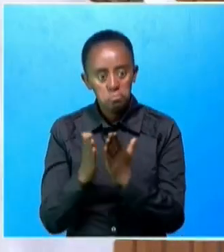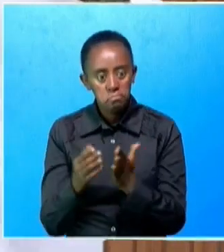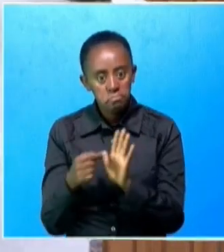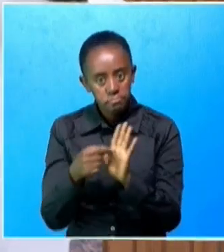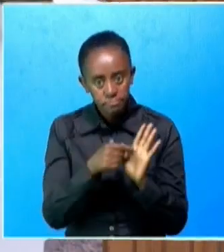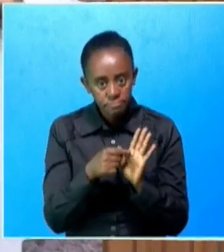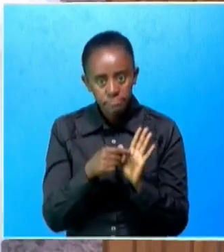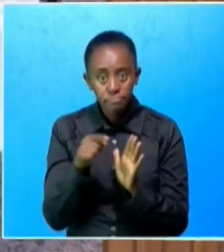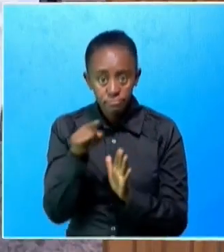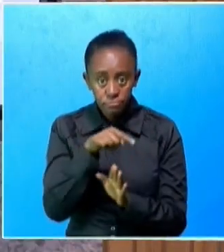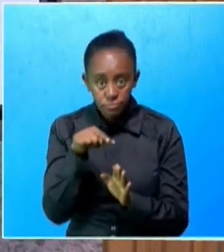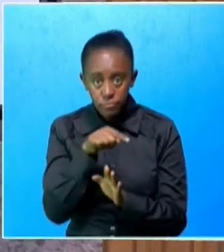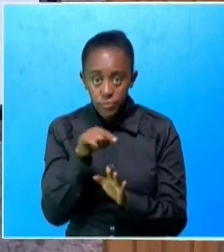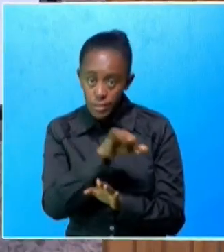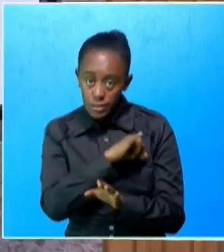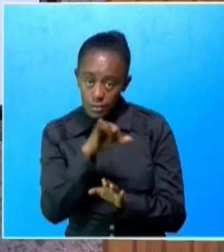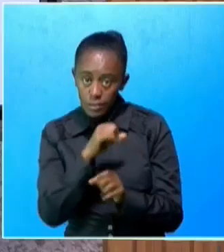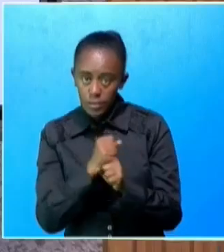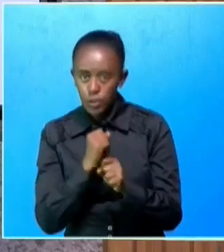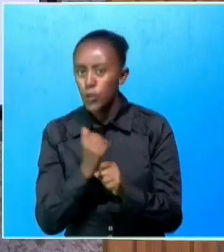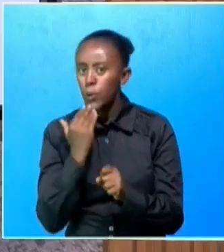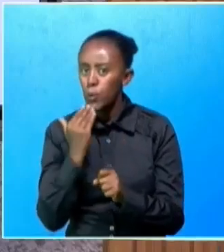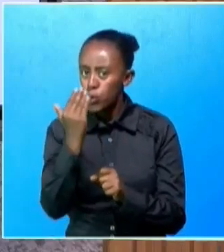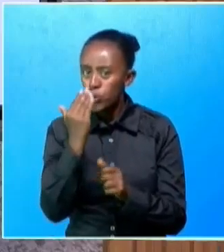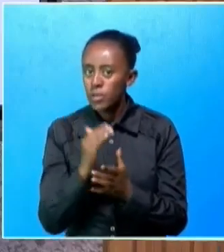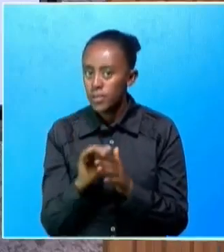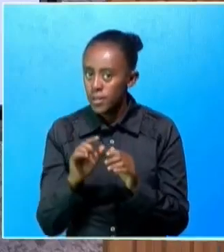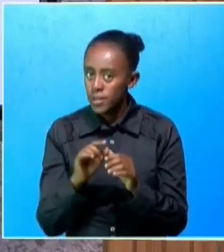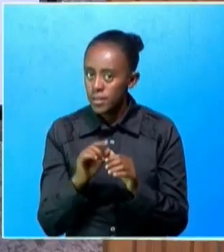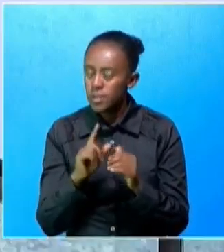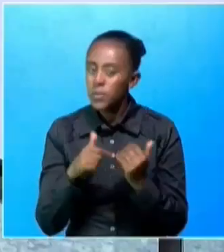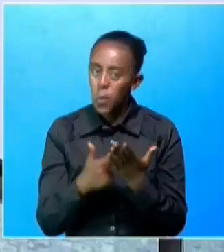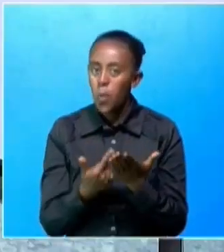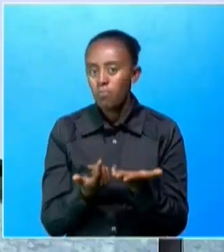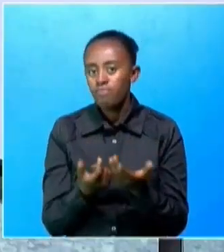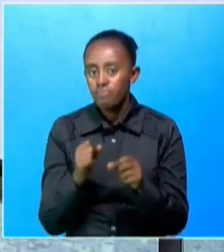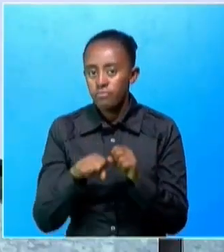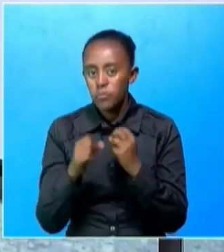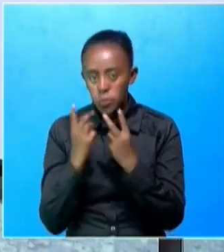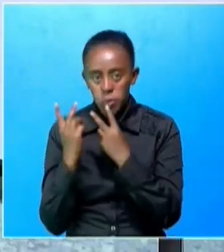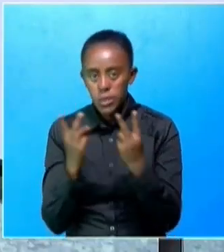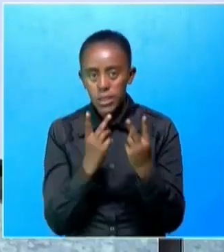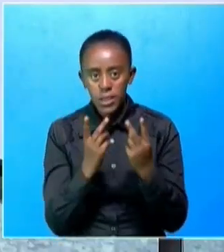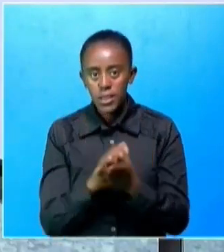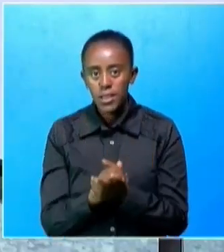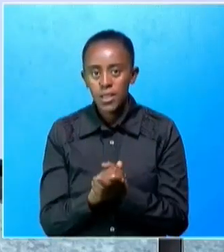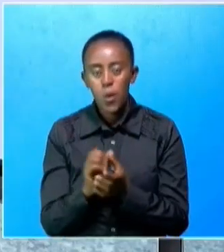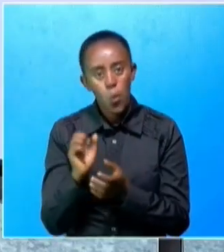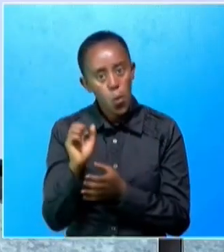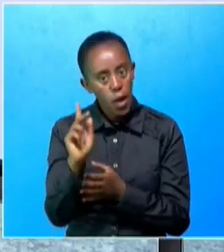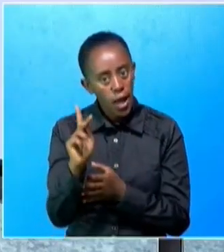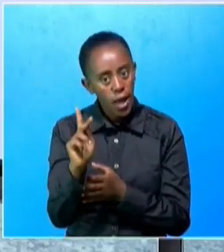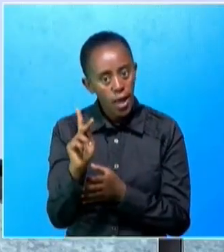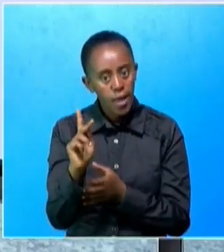if you are doing like me, I'm sure that you are good. So let's go and see. Okay.